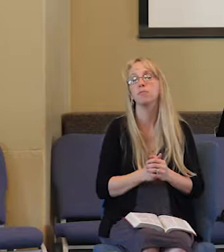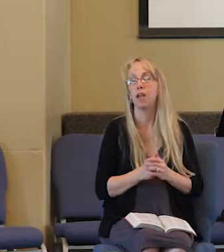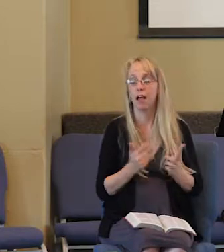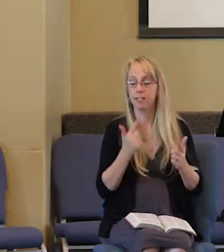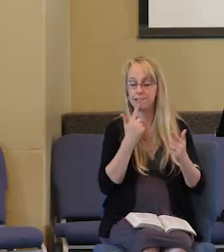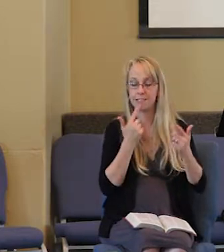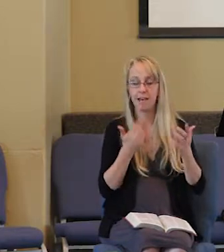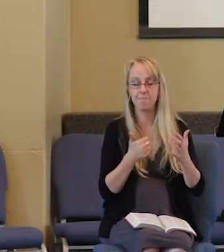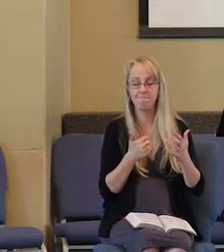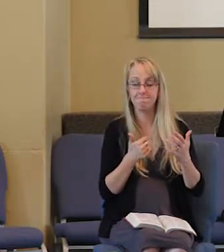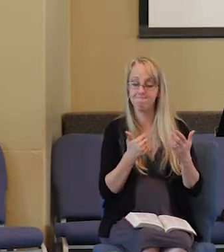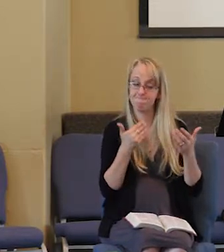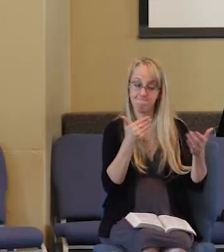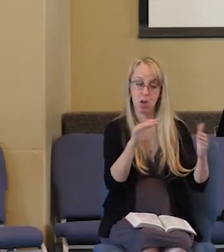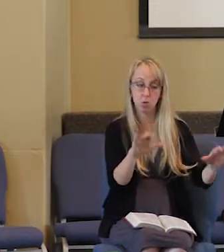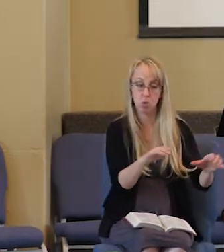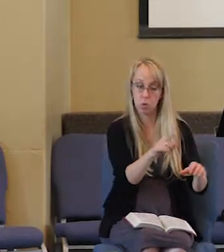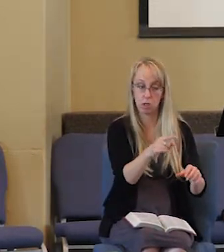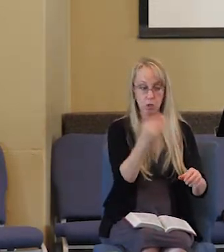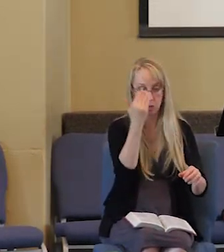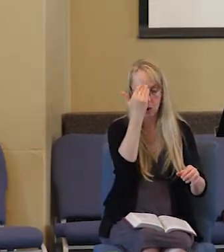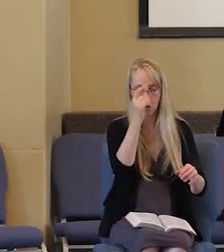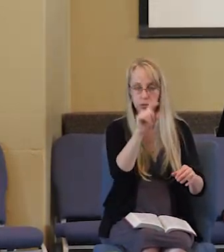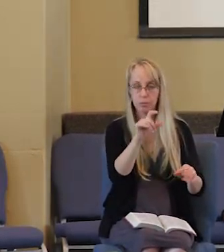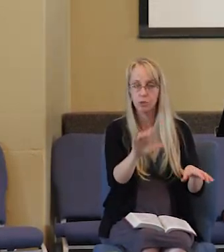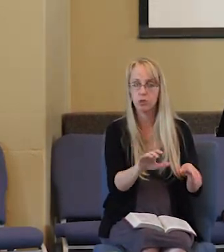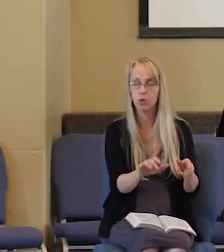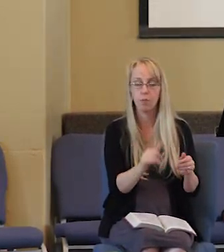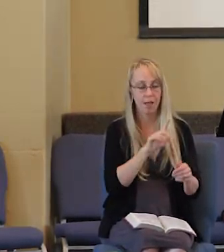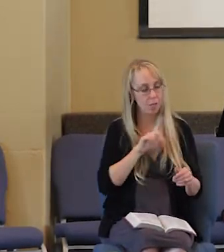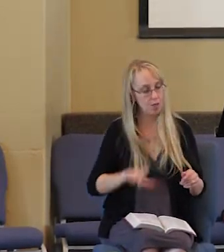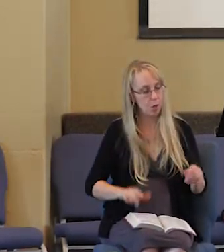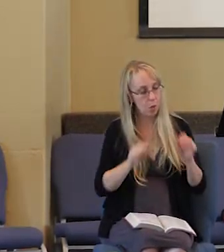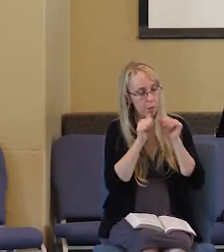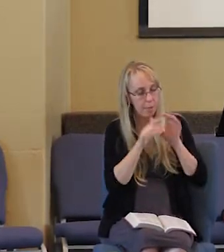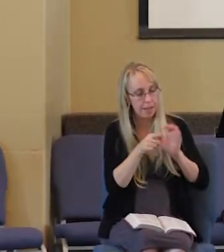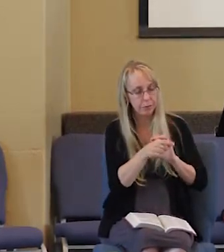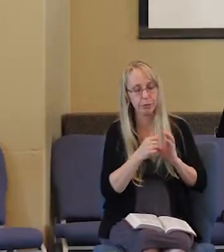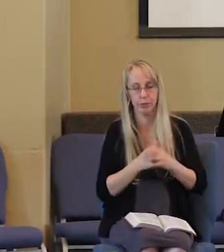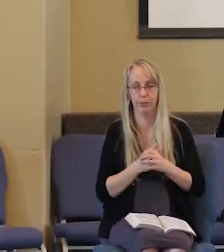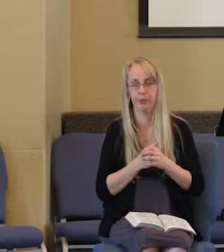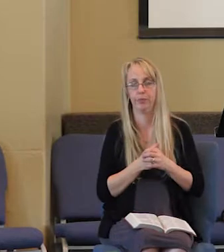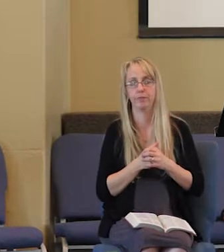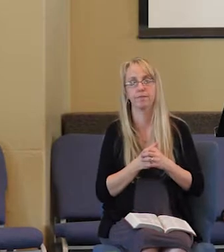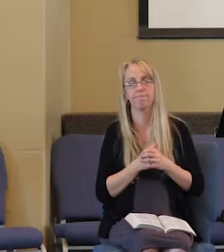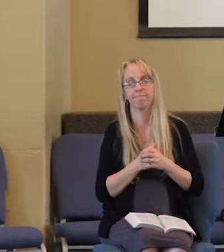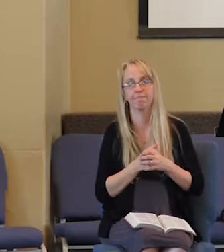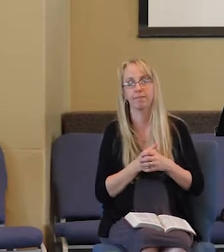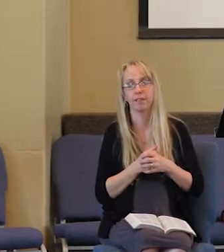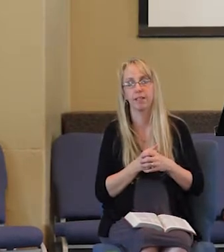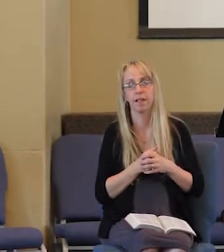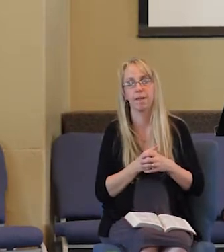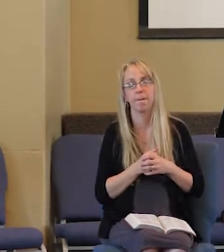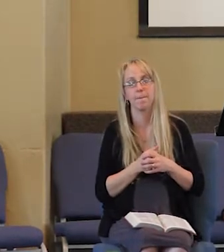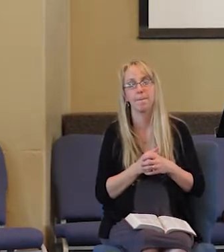said, honey, do what you know you're supposed to do, and may the Lord bless you.